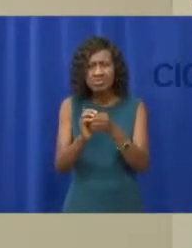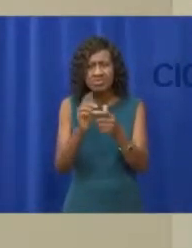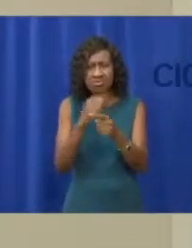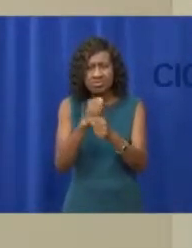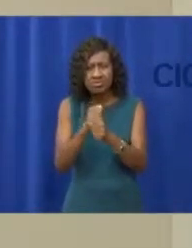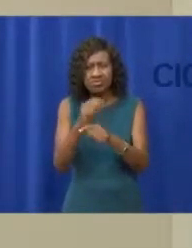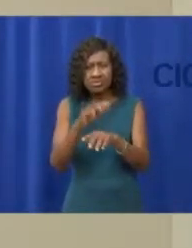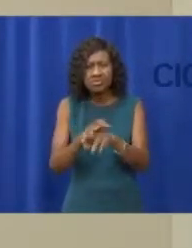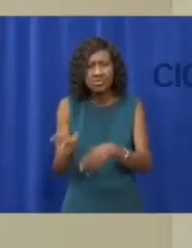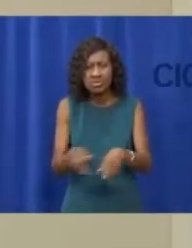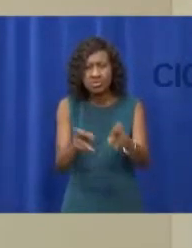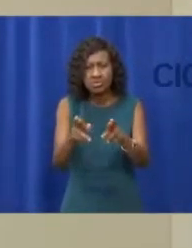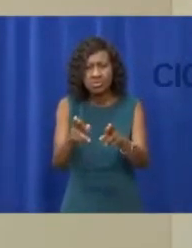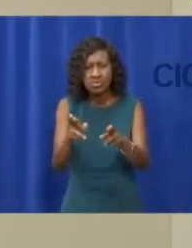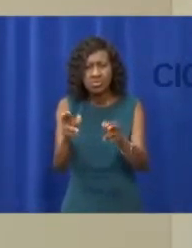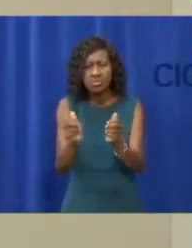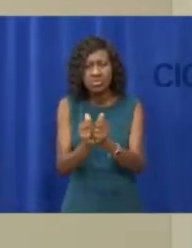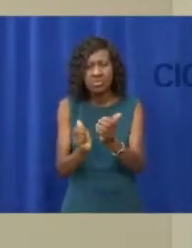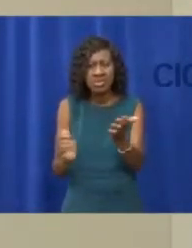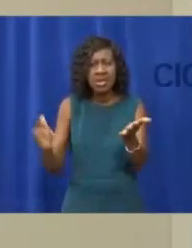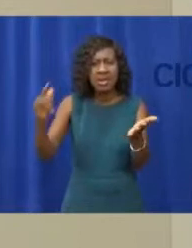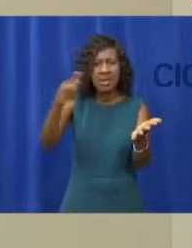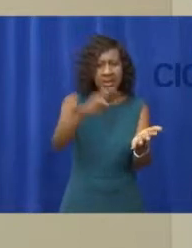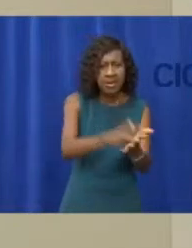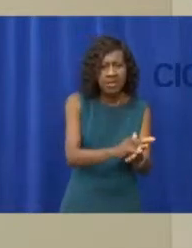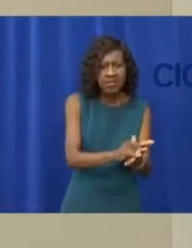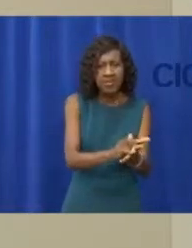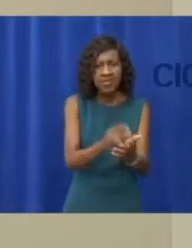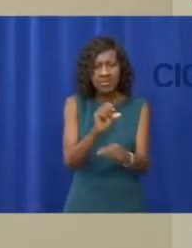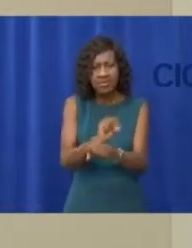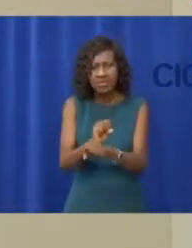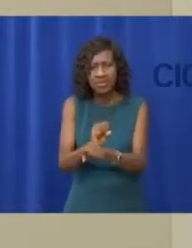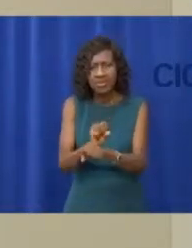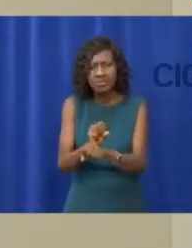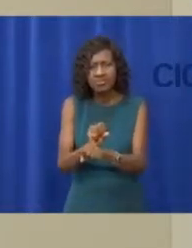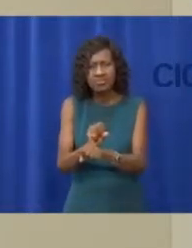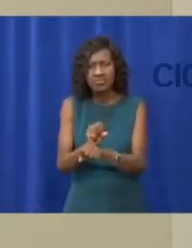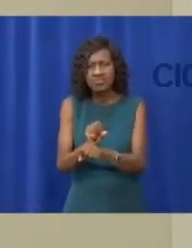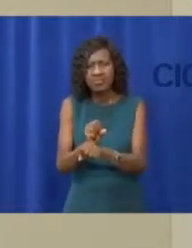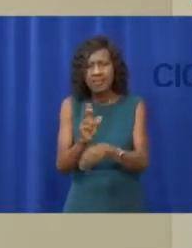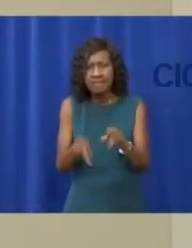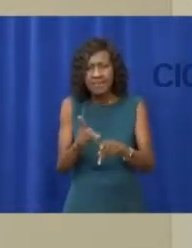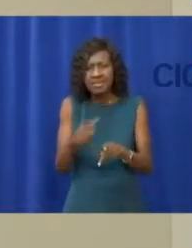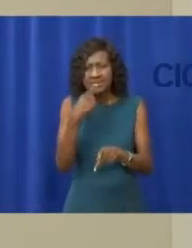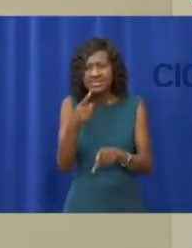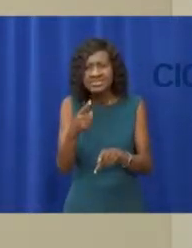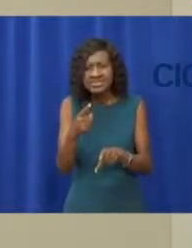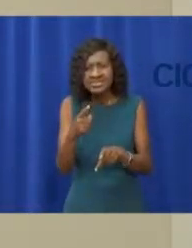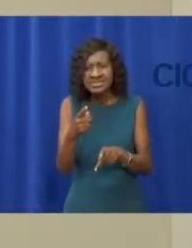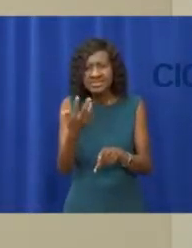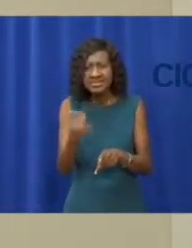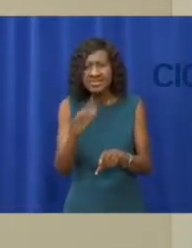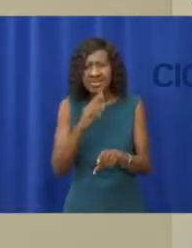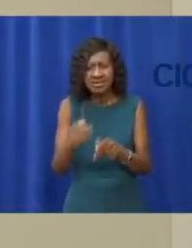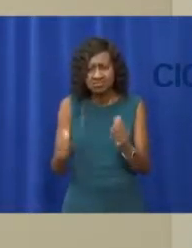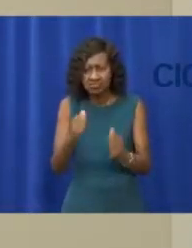Yeah. We're getting reports that they're speeding excessively. Would your officers be willing to